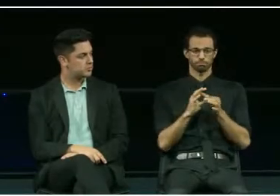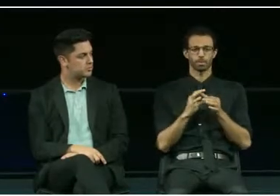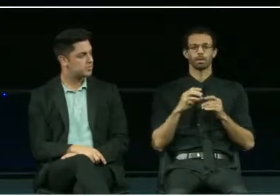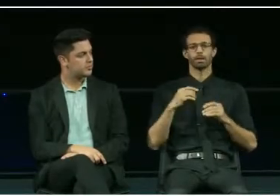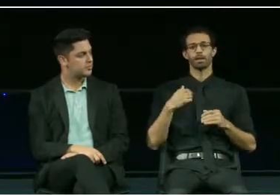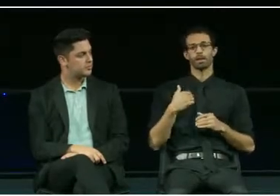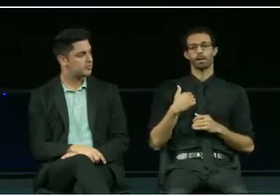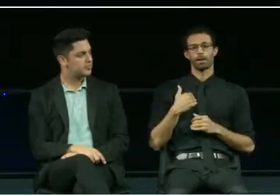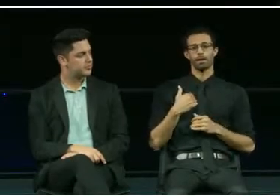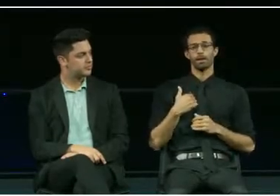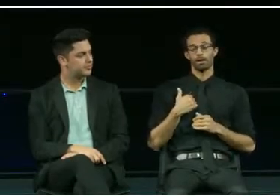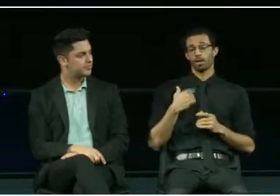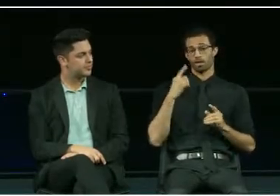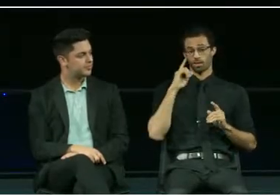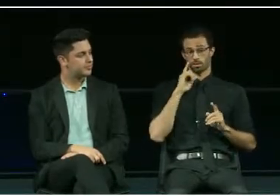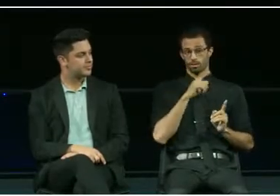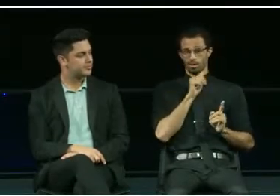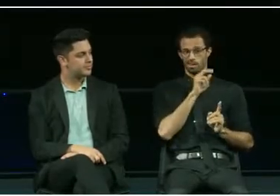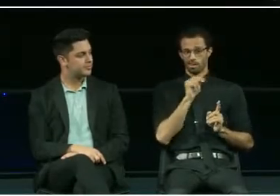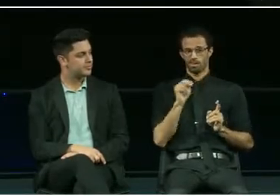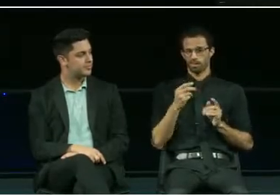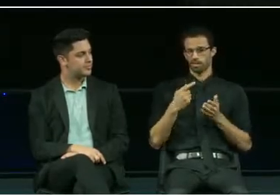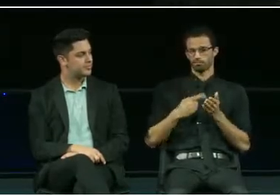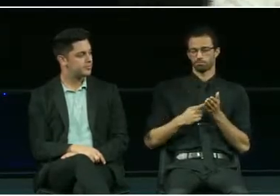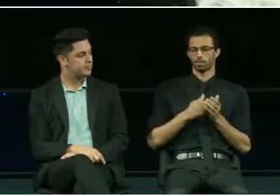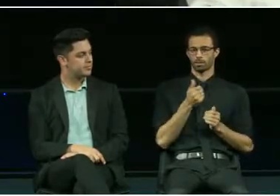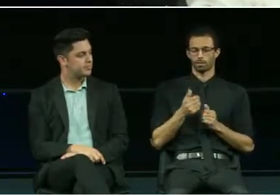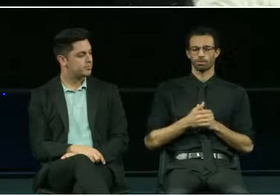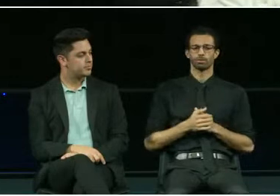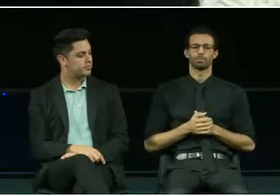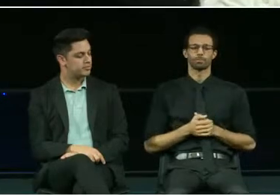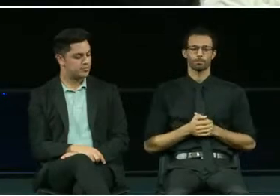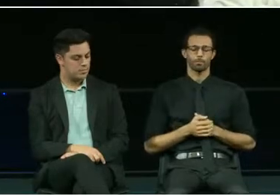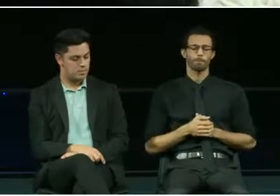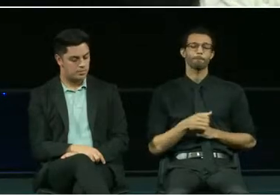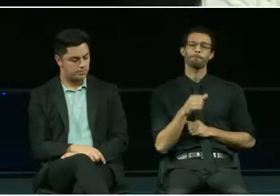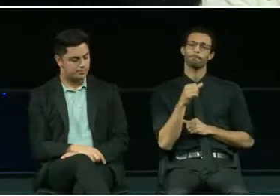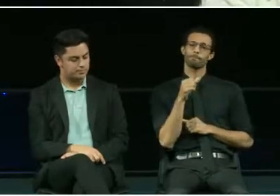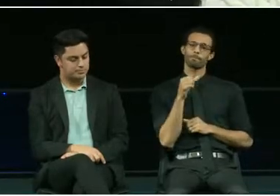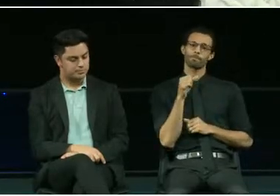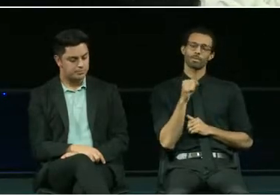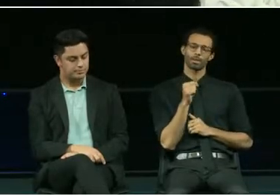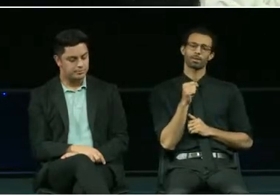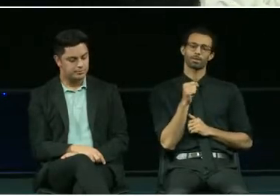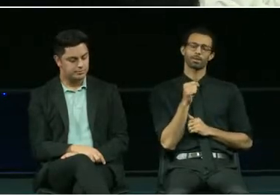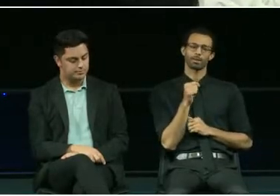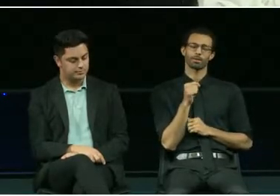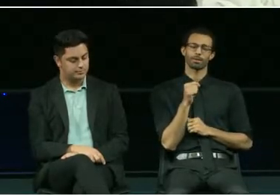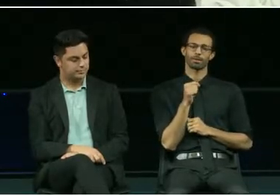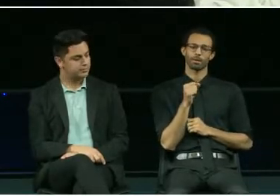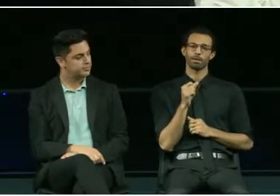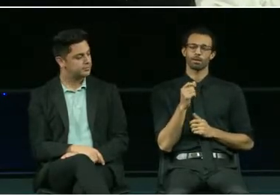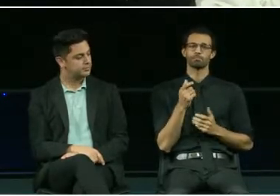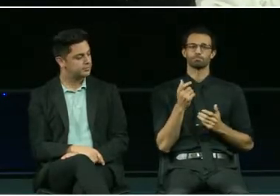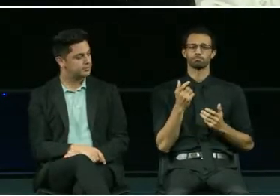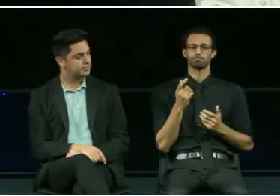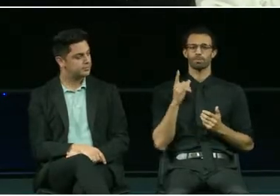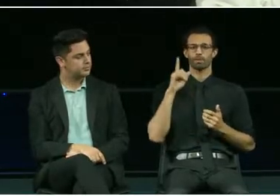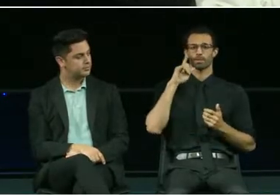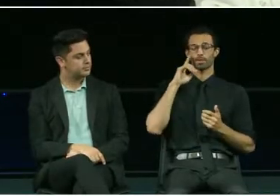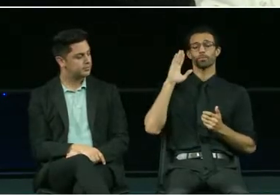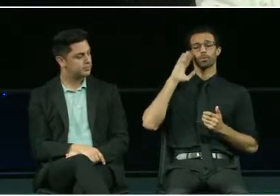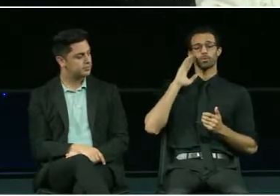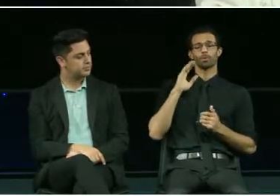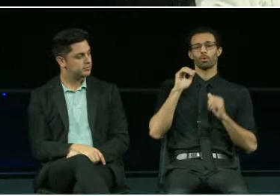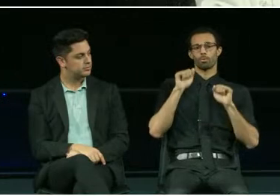might speak to another. Yeah, I mean, I think when we knew that we could tell Martha's story, that it was